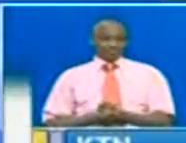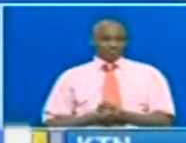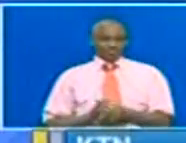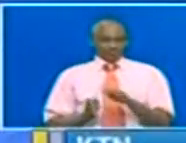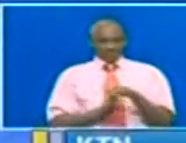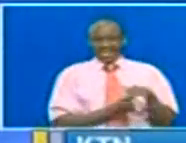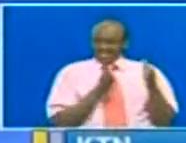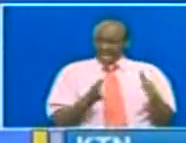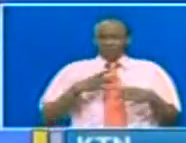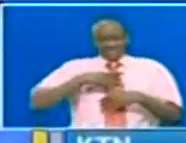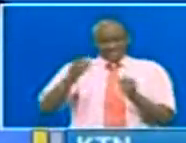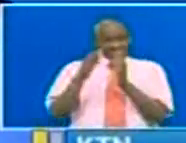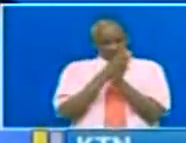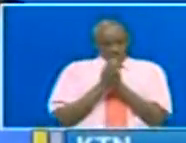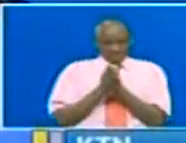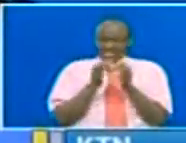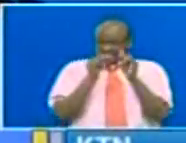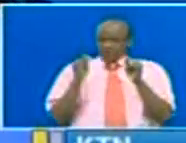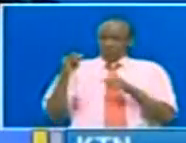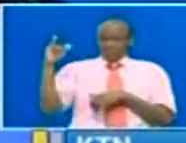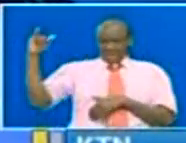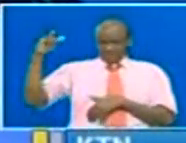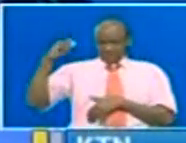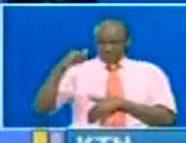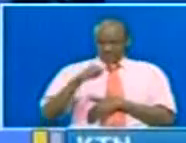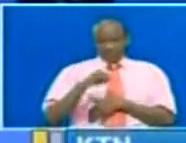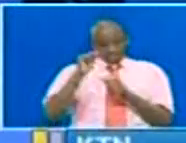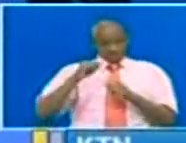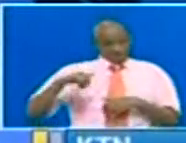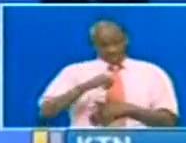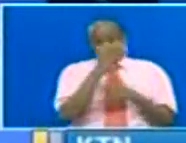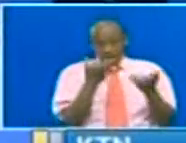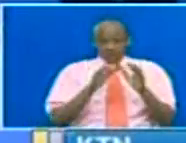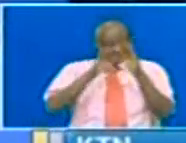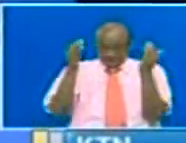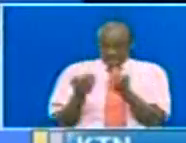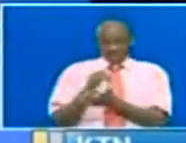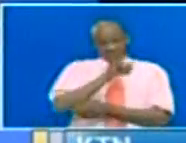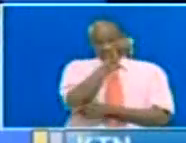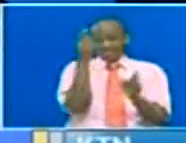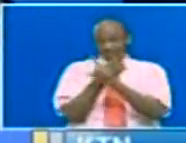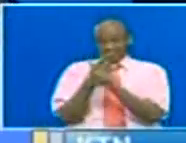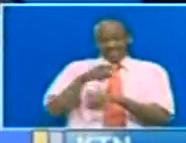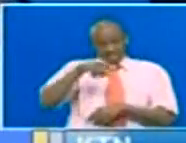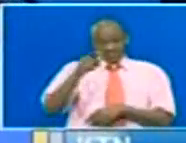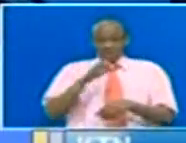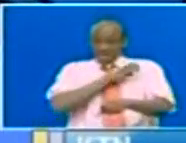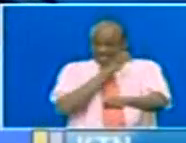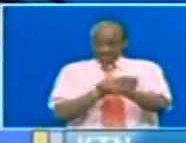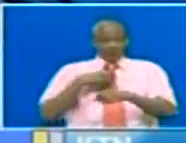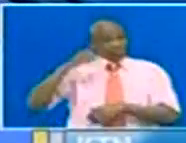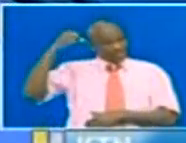And now to a very interesting story. A new plane is set to make a historic flight around the world on nothing more than energy from the